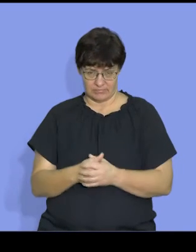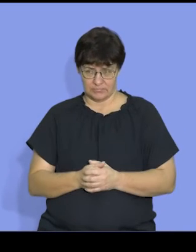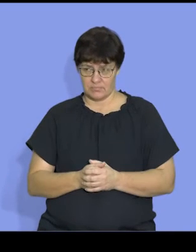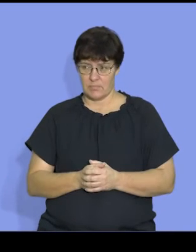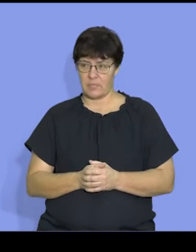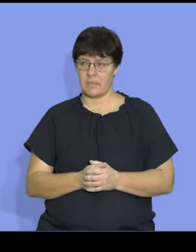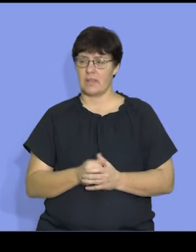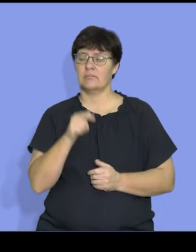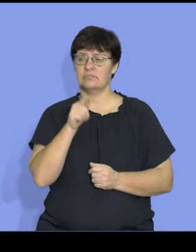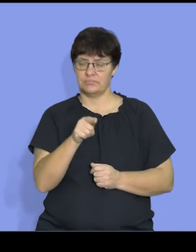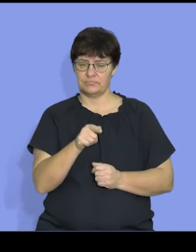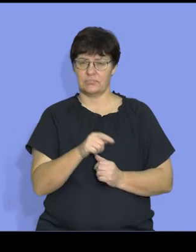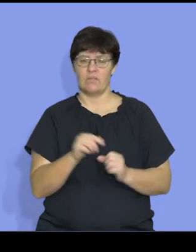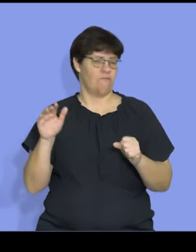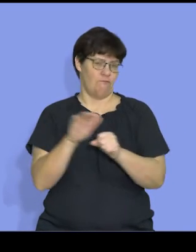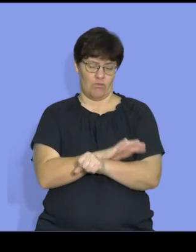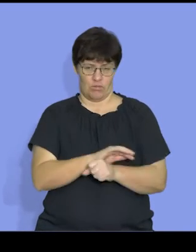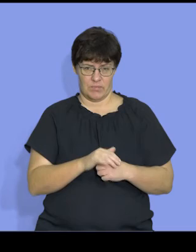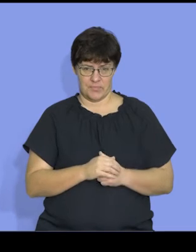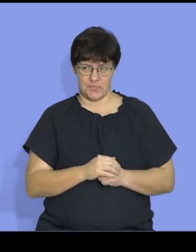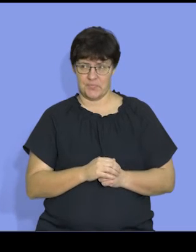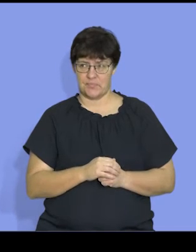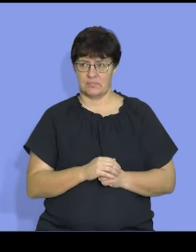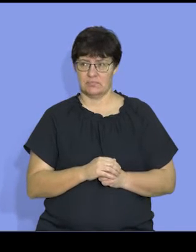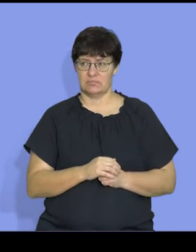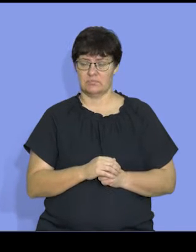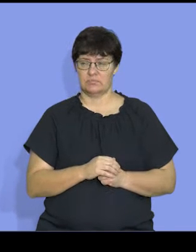sulfuric acid dissociates completely, okay?